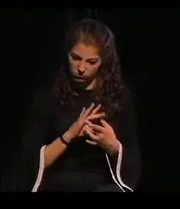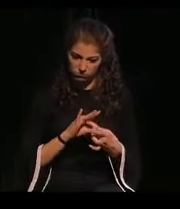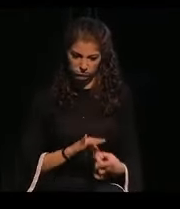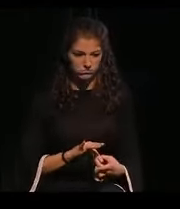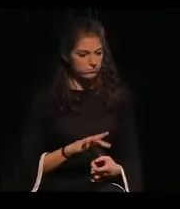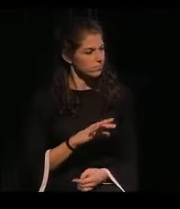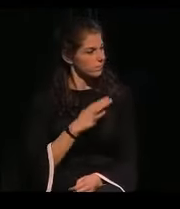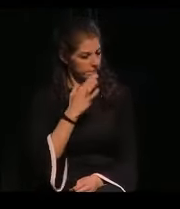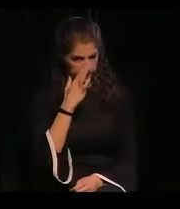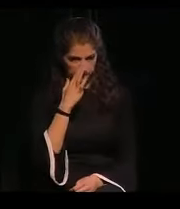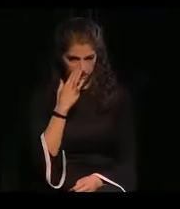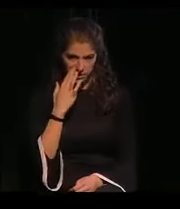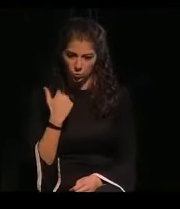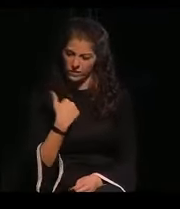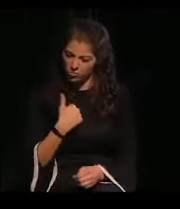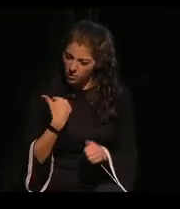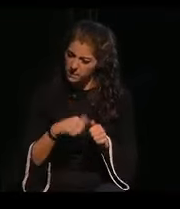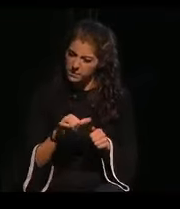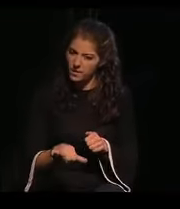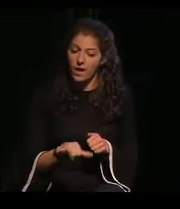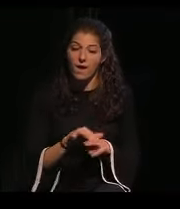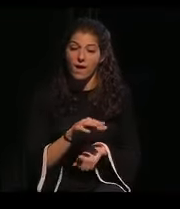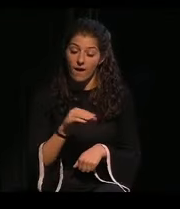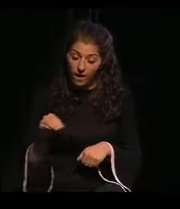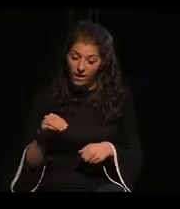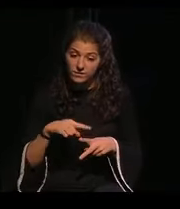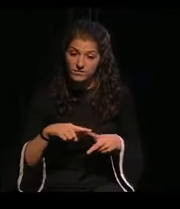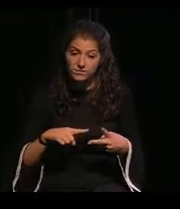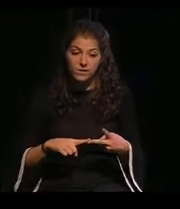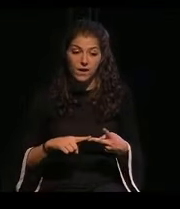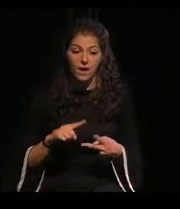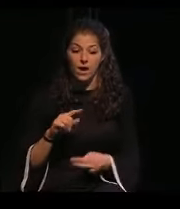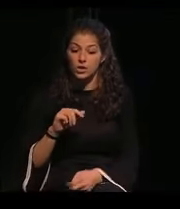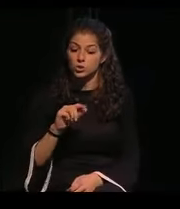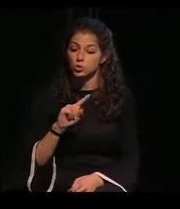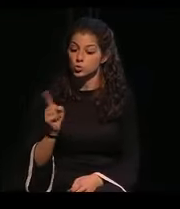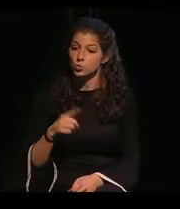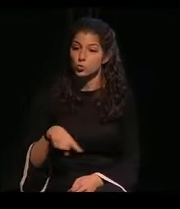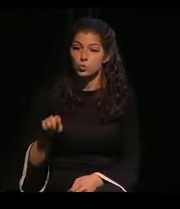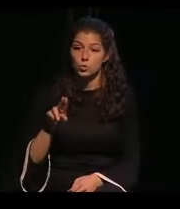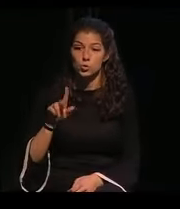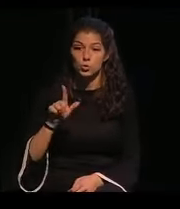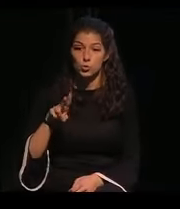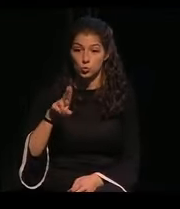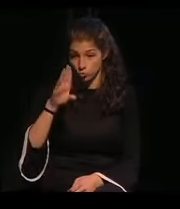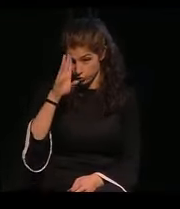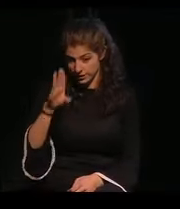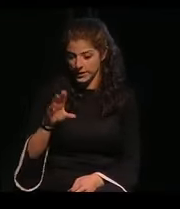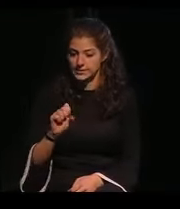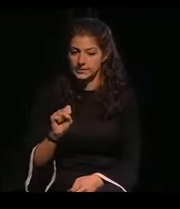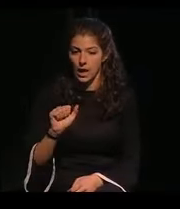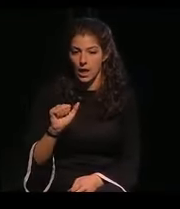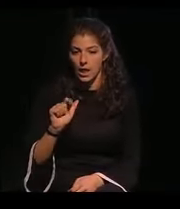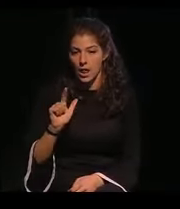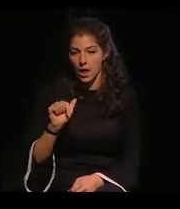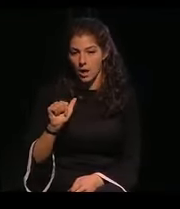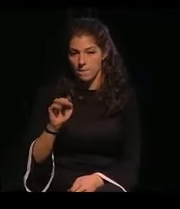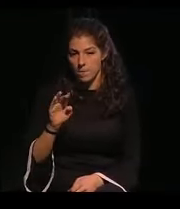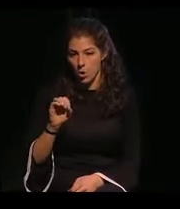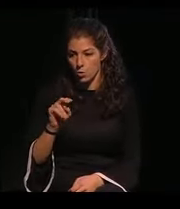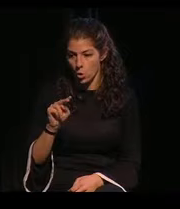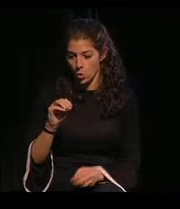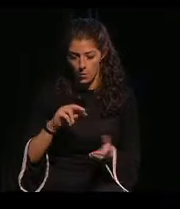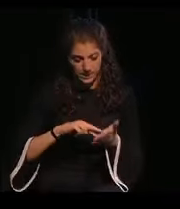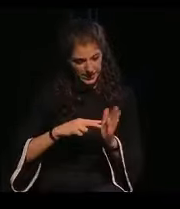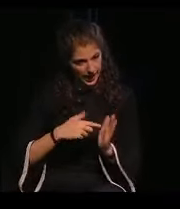connected. And we ought to remember that. And also, a Zulu greeting said that's called Sawubono, which means I see